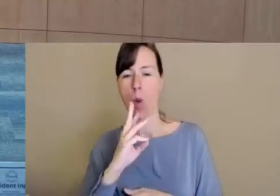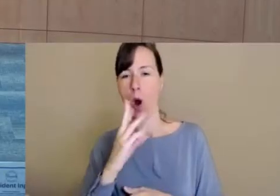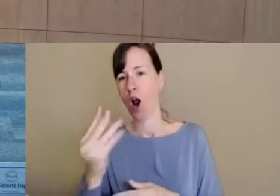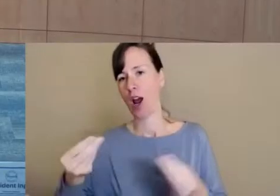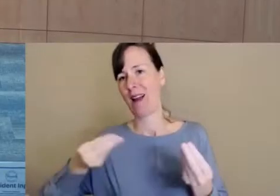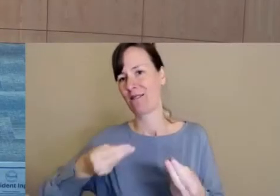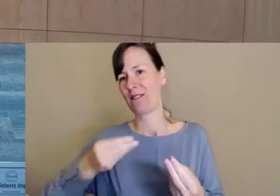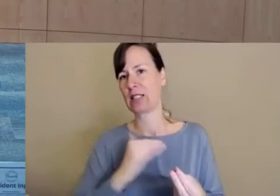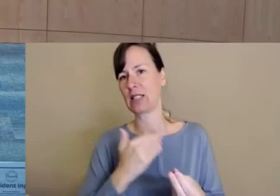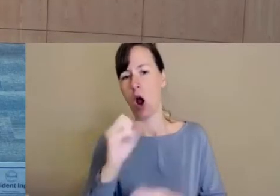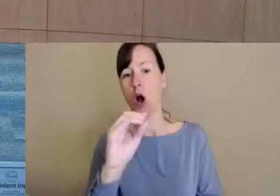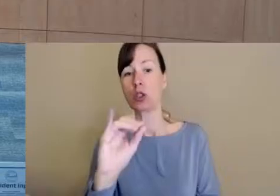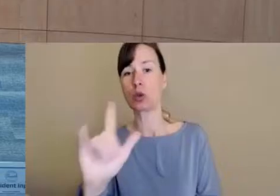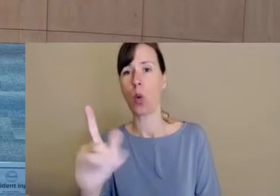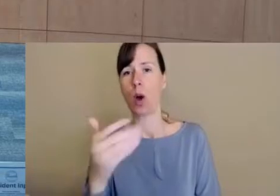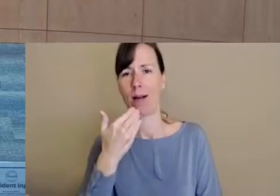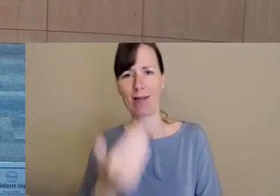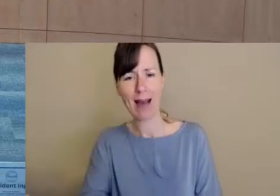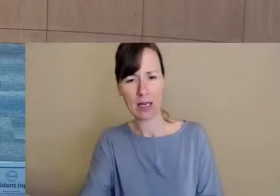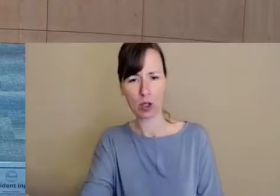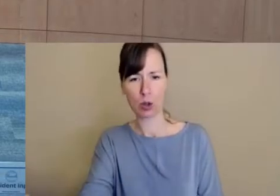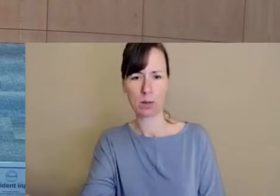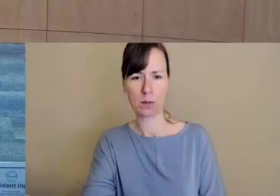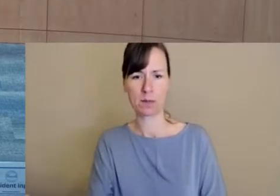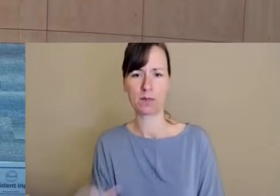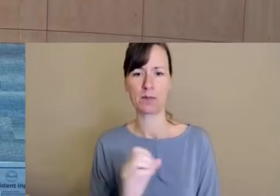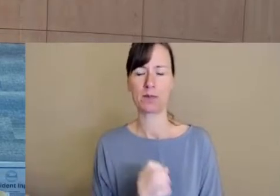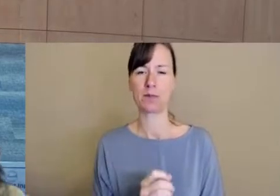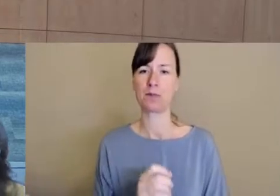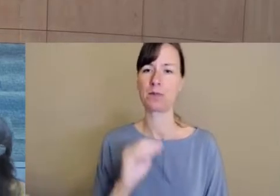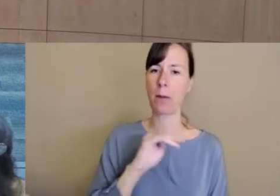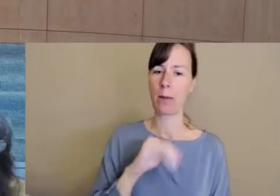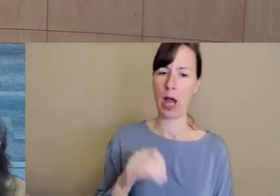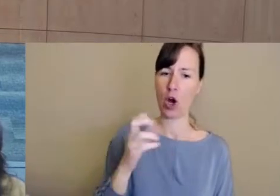Ms. Bednar and Ms. O'Sullivan.